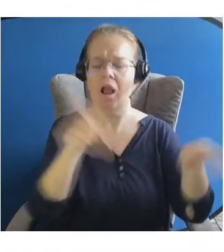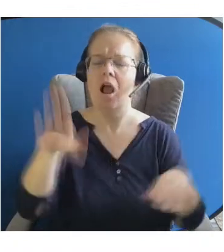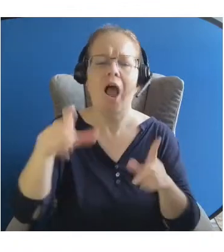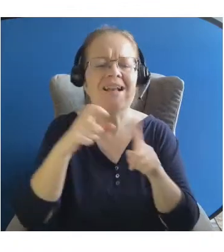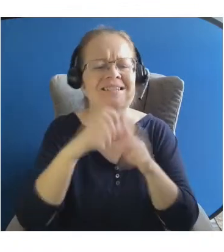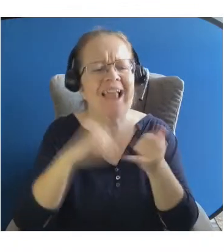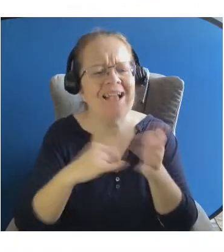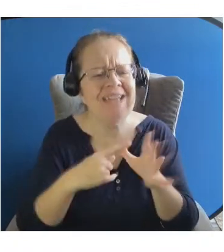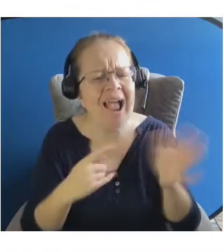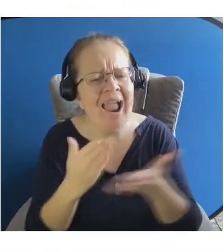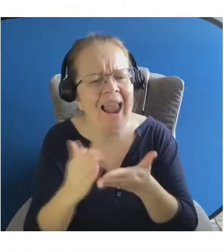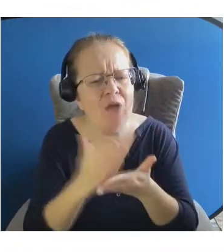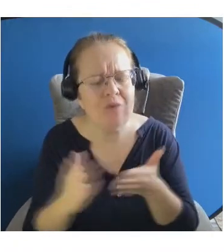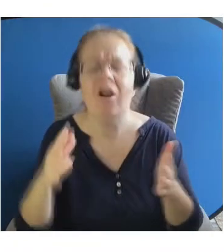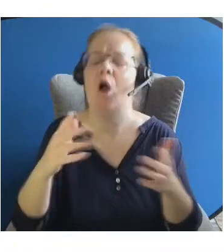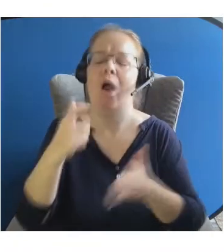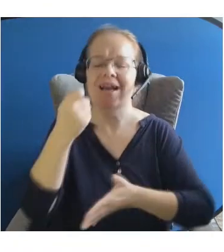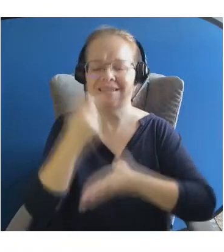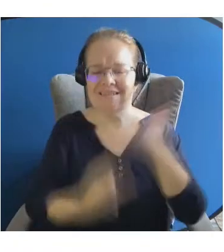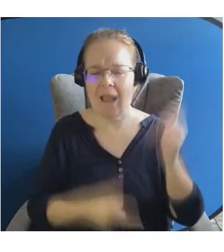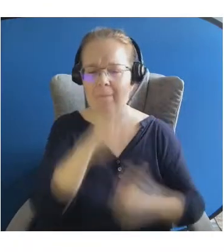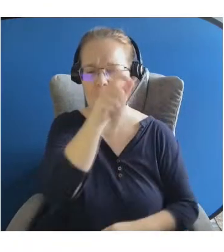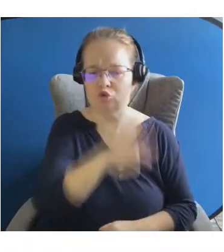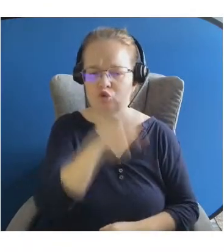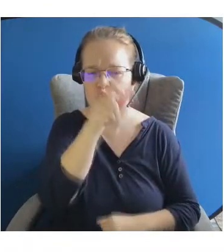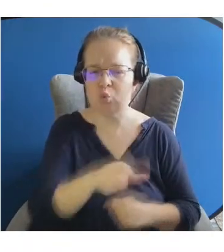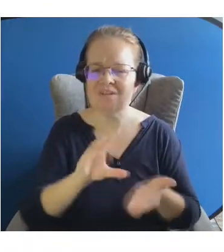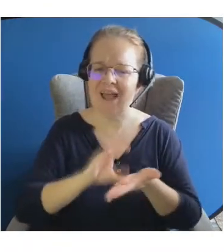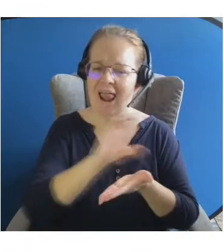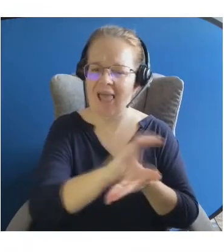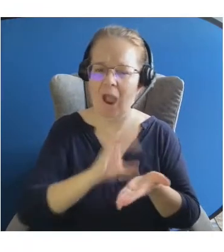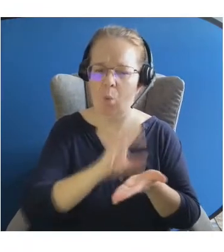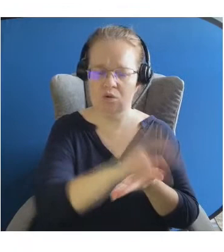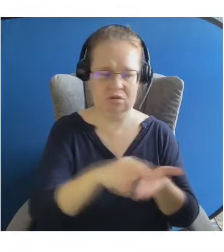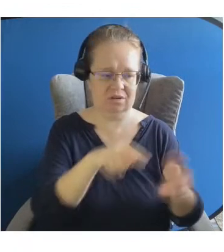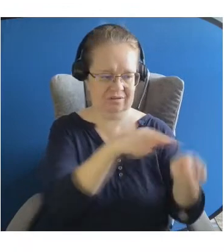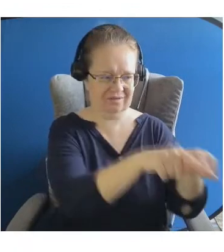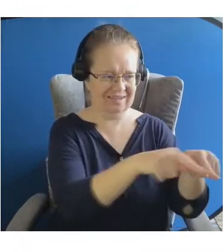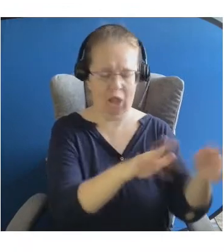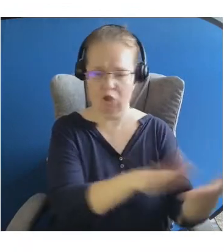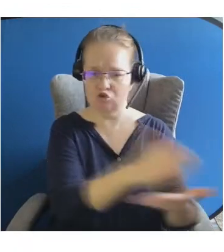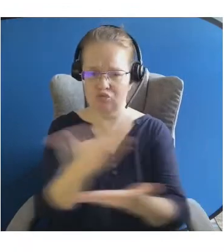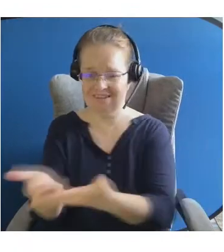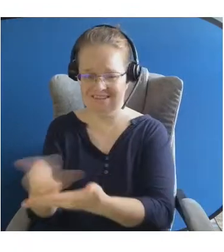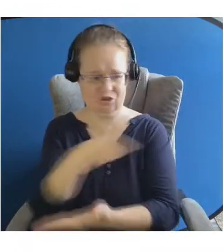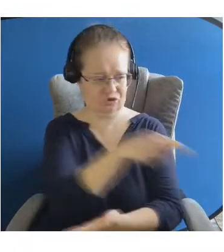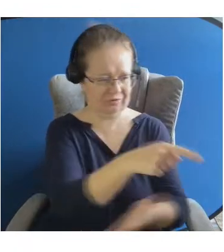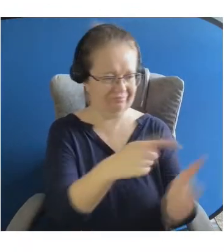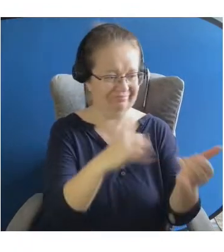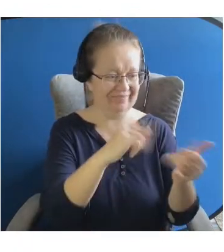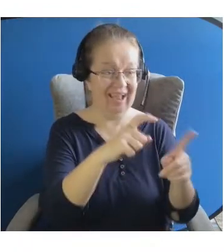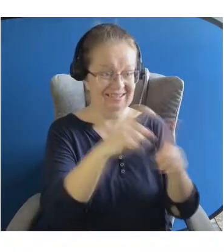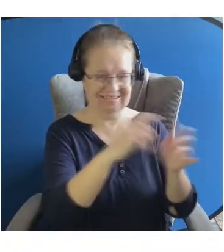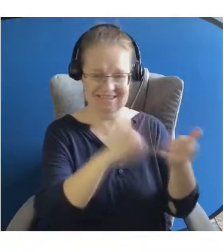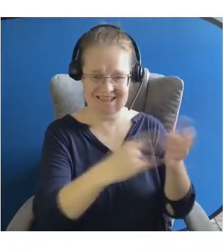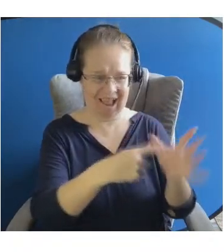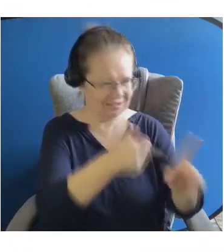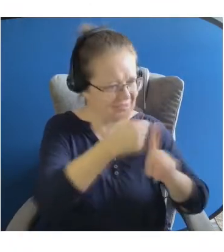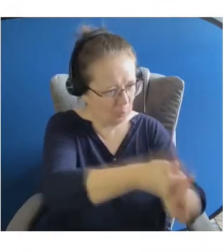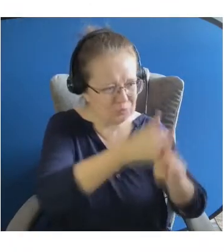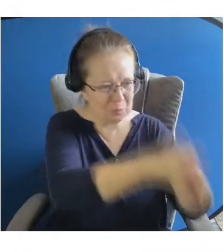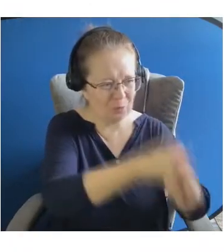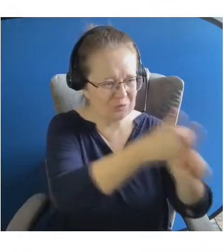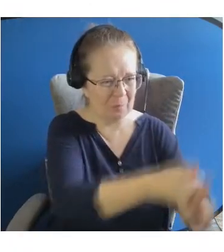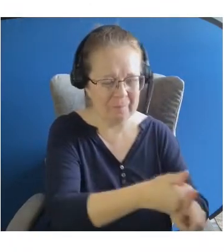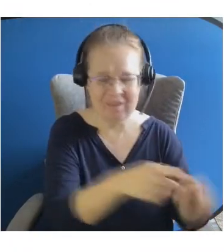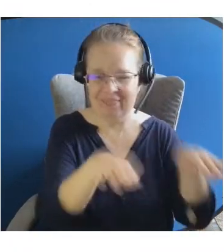disabled students' allowances. So there was very much, it's that transition period where you've been supported throughout university and then suddenly there is a